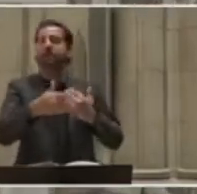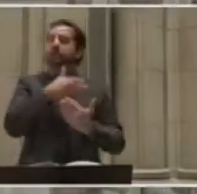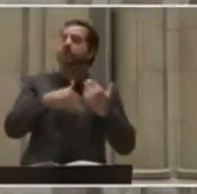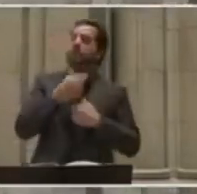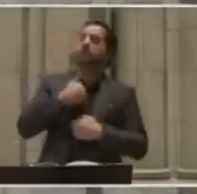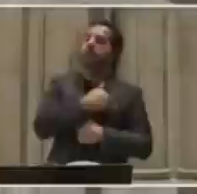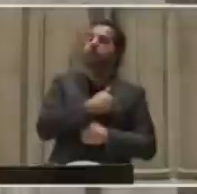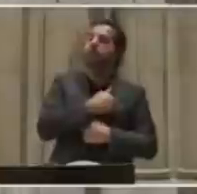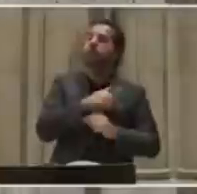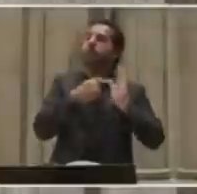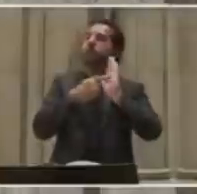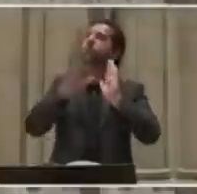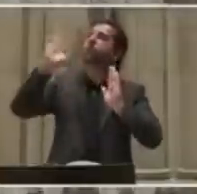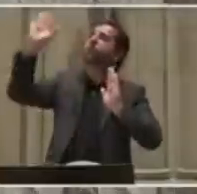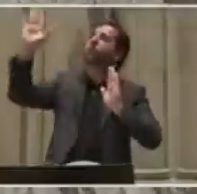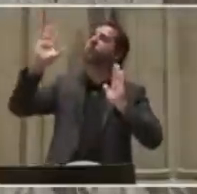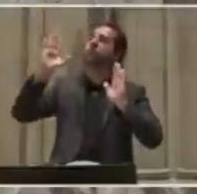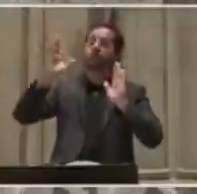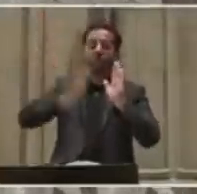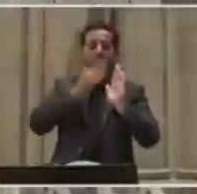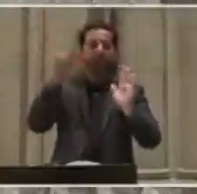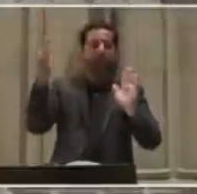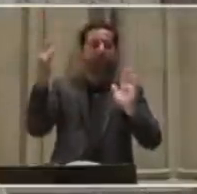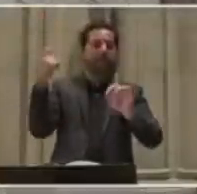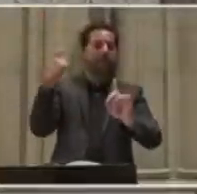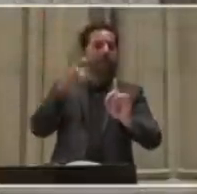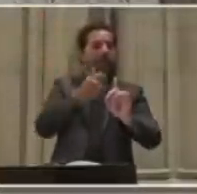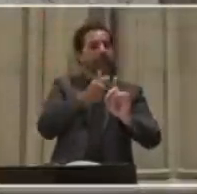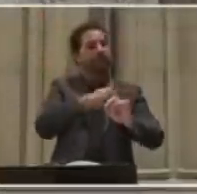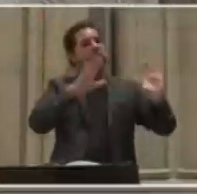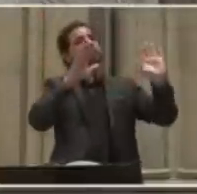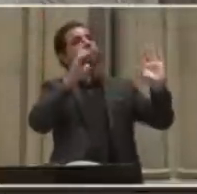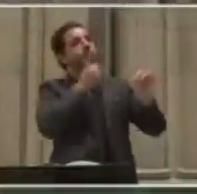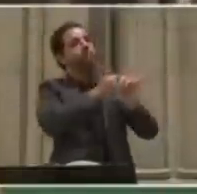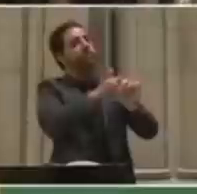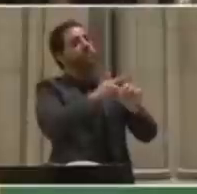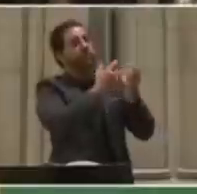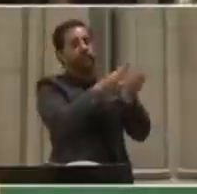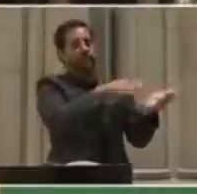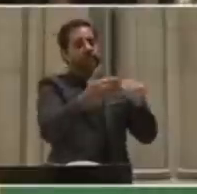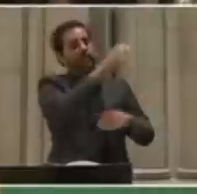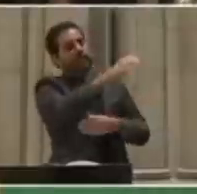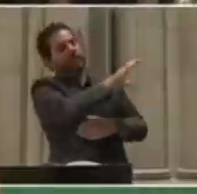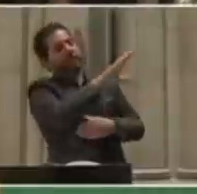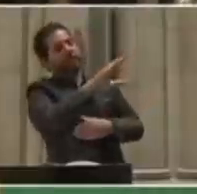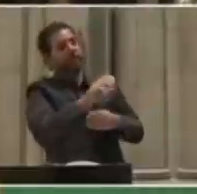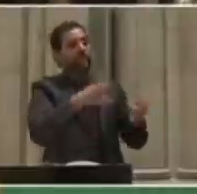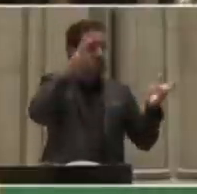us, he revealed your glory. Giving himself freely to death on the cross, he triumphed over